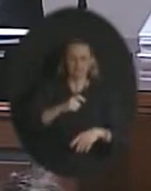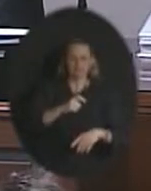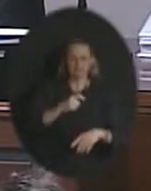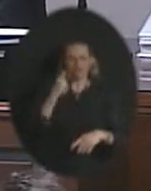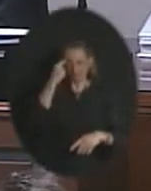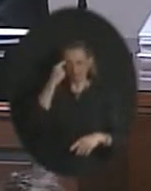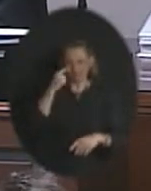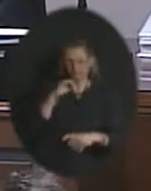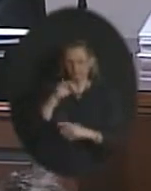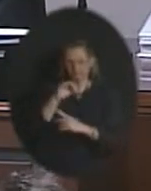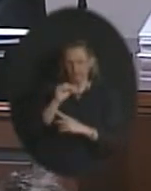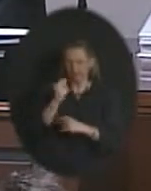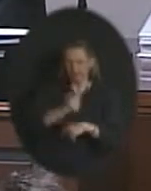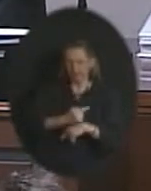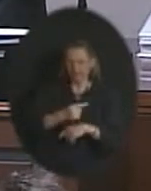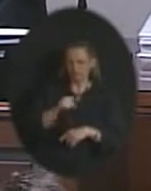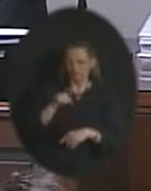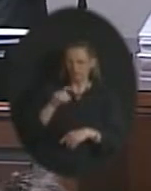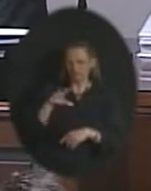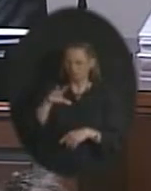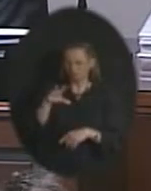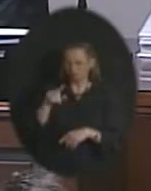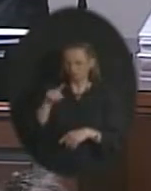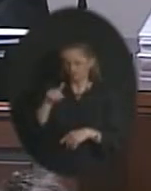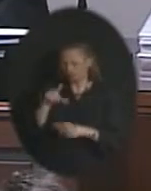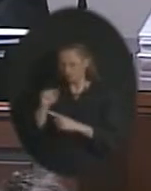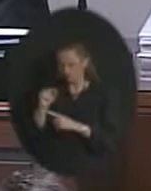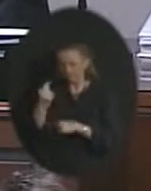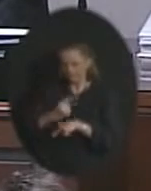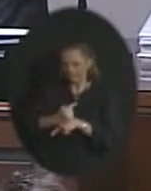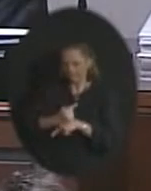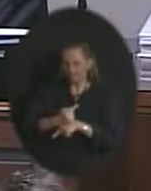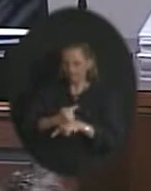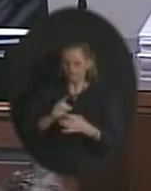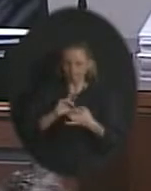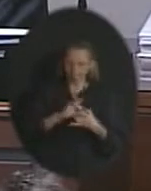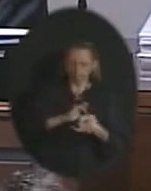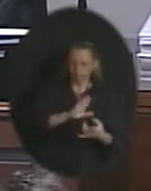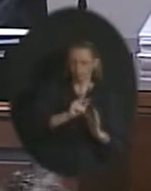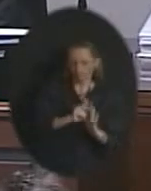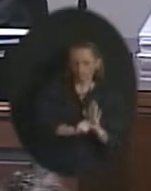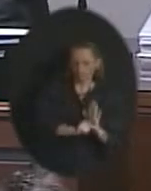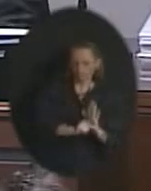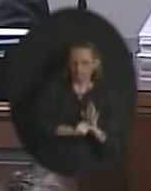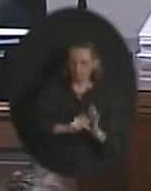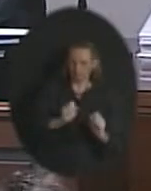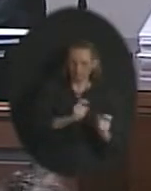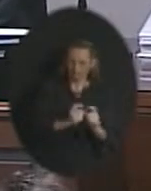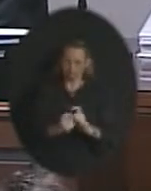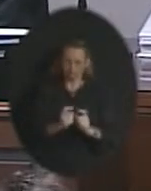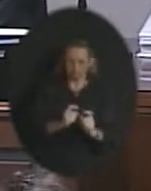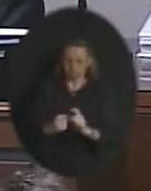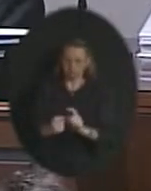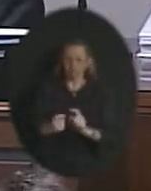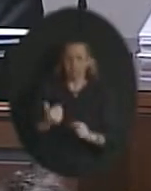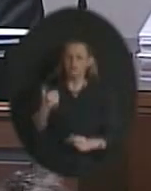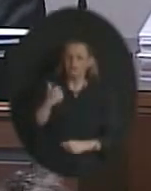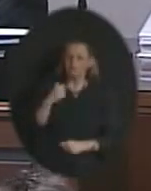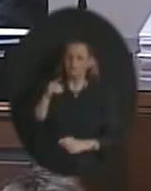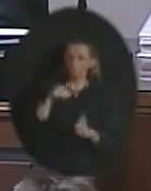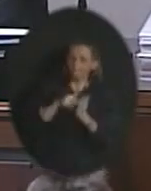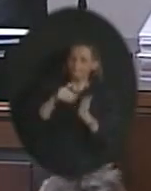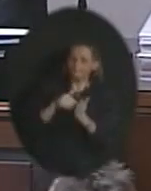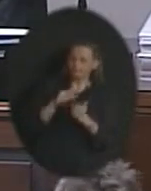90 days, I think, or maybe 120 on your policy. We have 120 days on your policy. So we have $1 million of automatic coverage, and that's still just